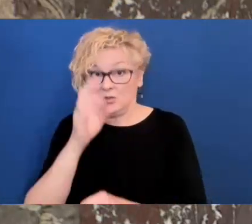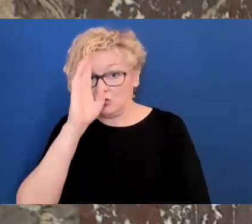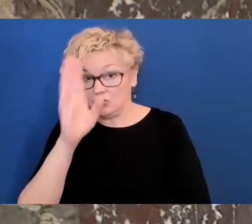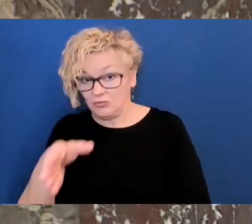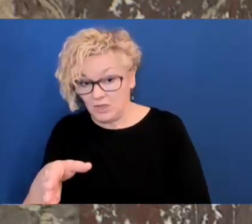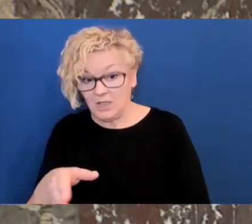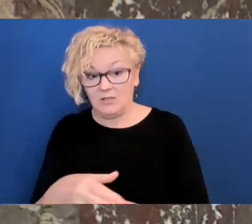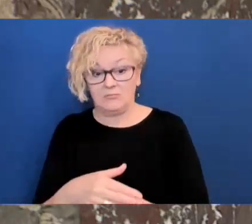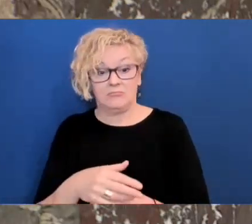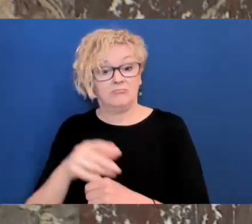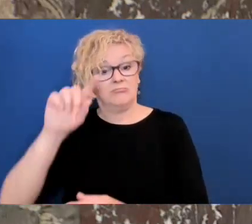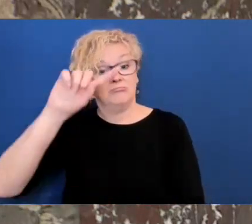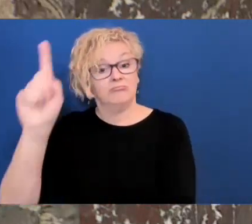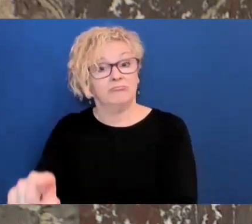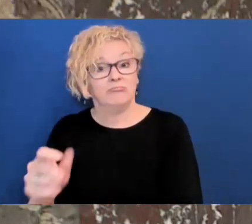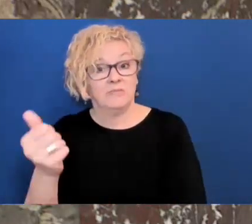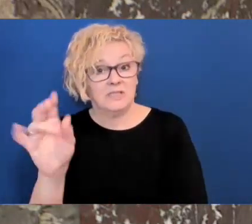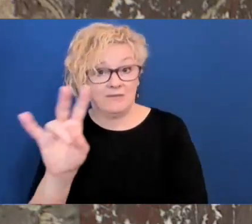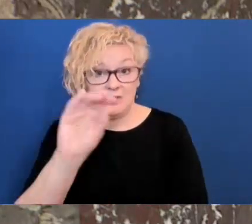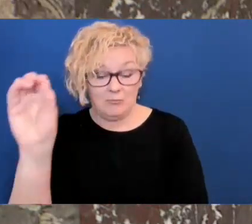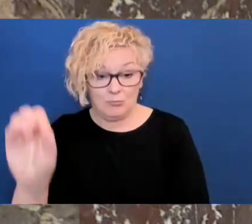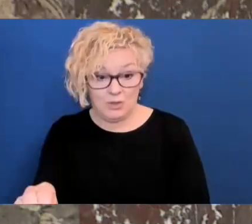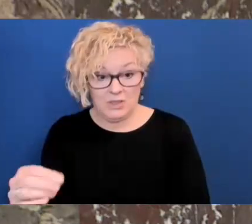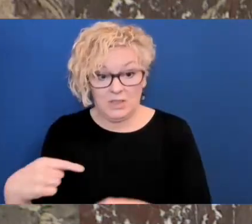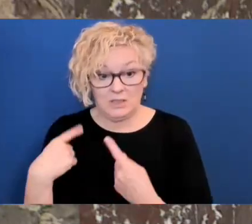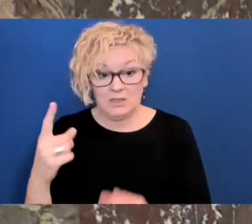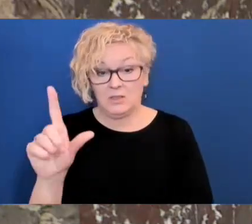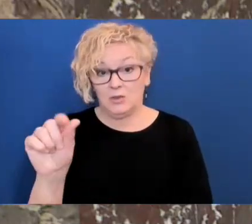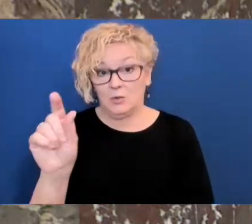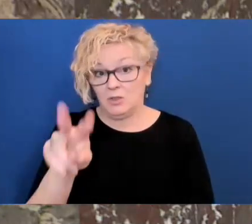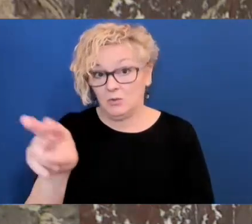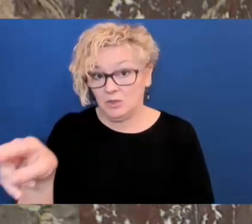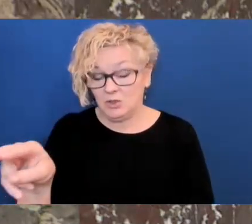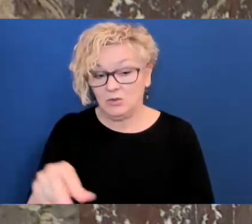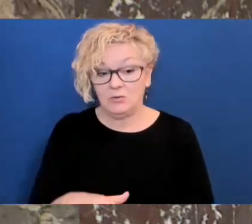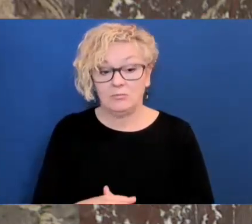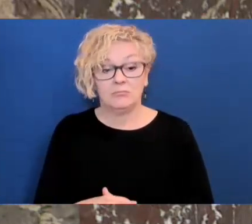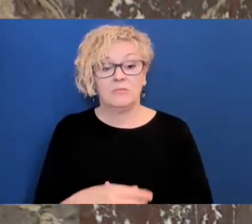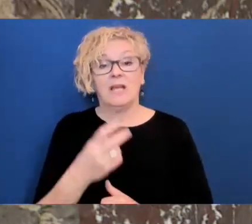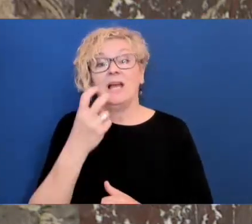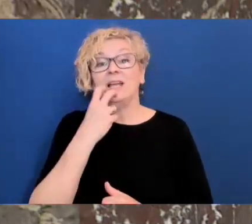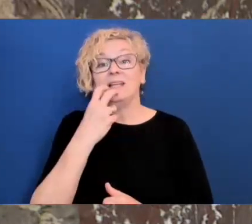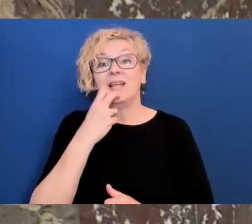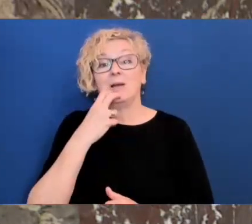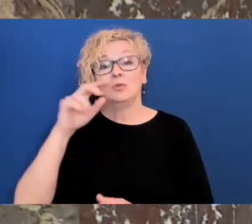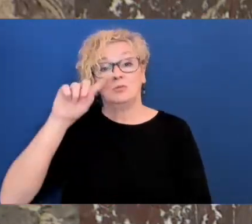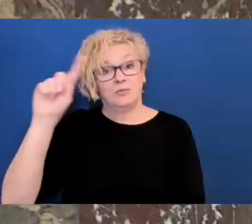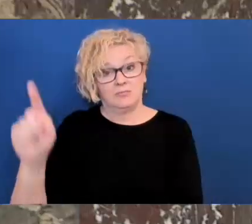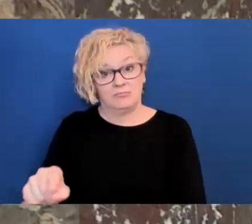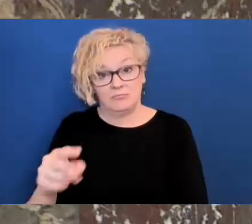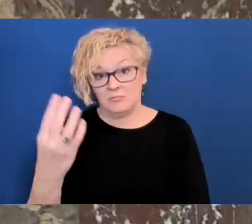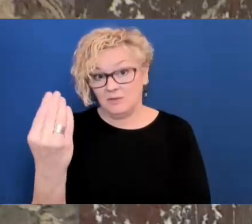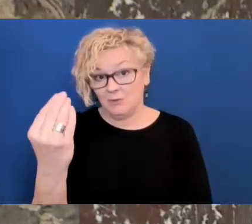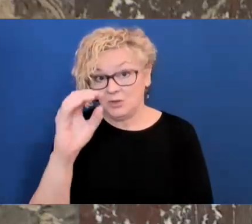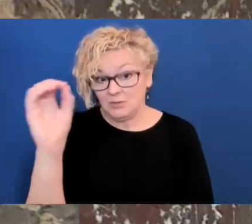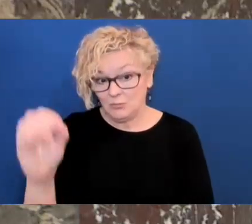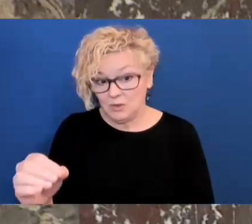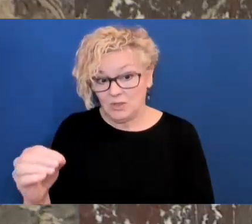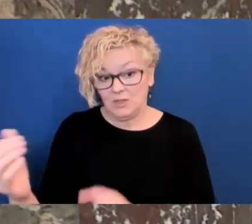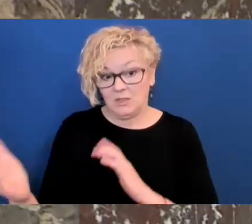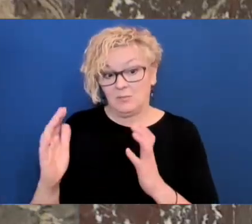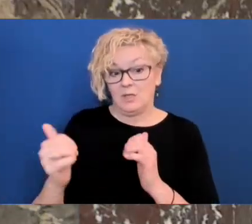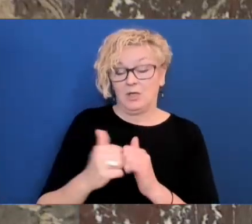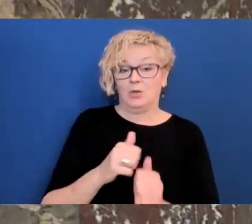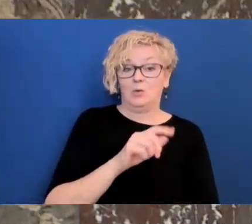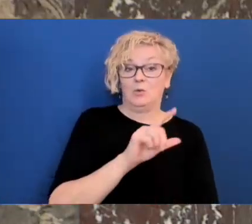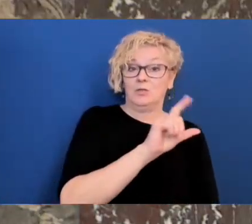2022. In Kamloops, a 14% drop over the previous year. The numbers are lower than 2020 and 2021. This isn't